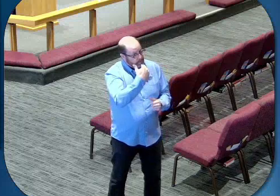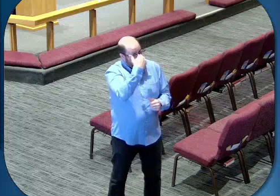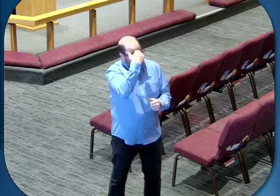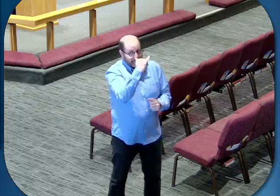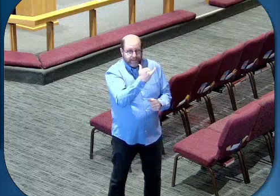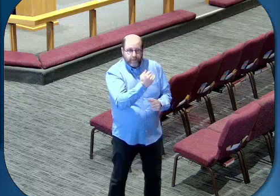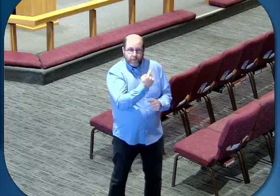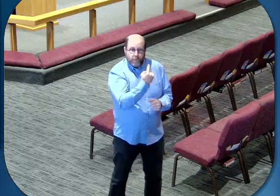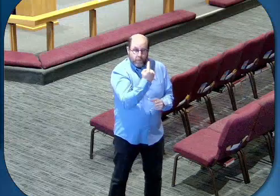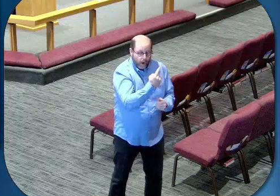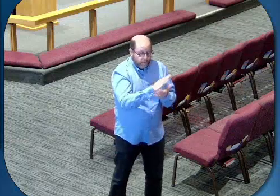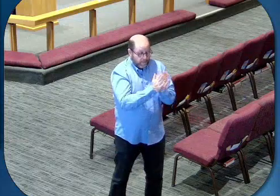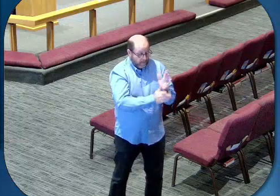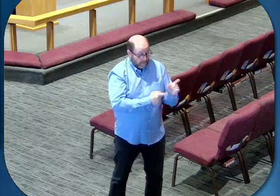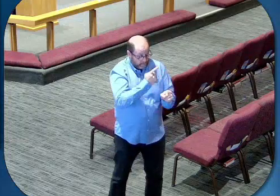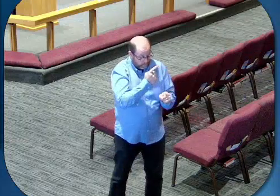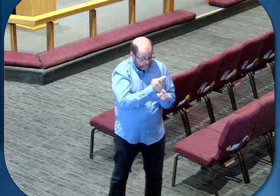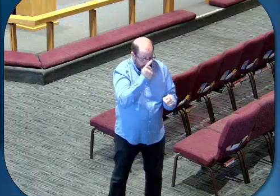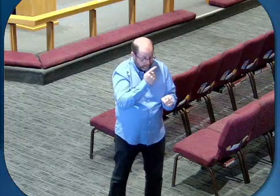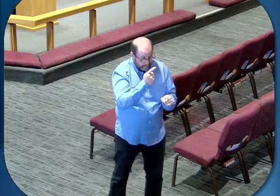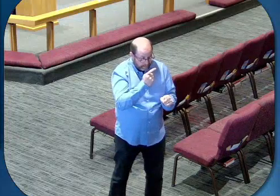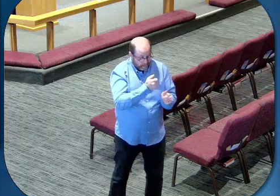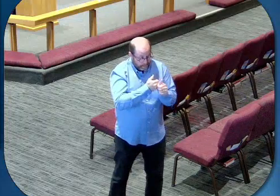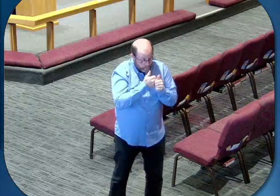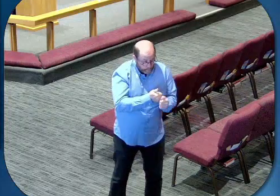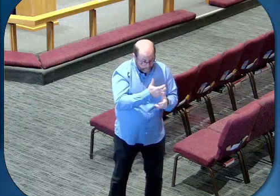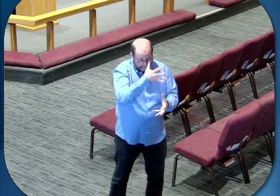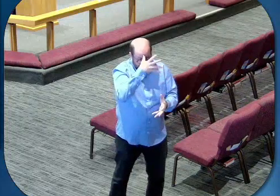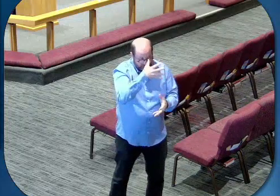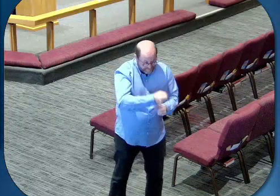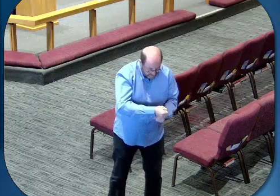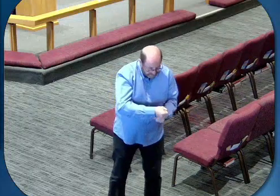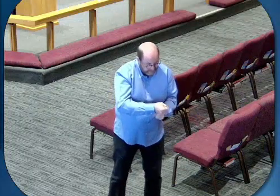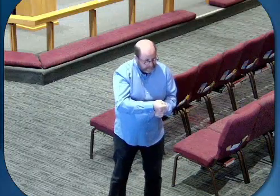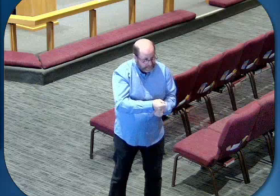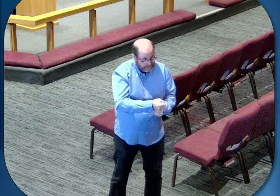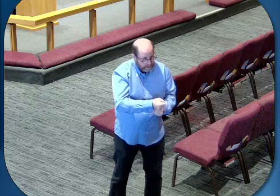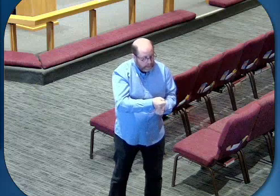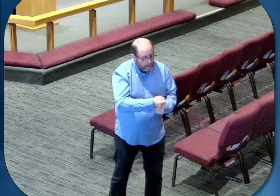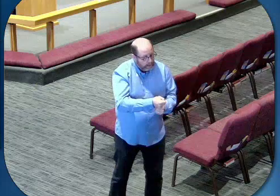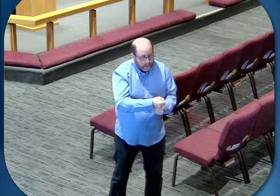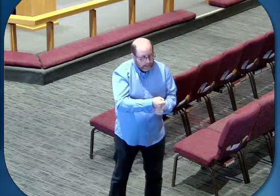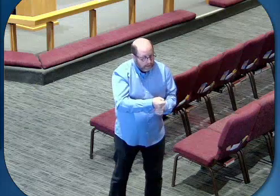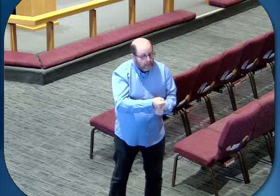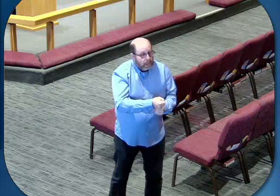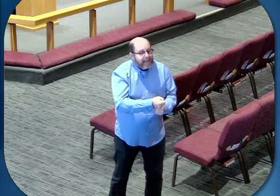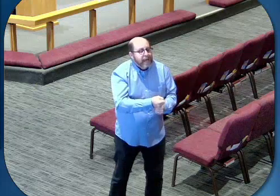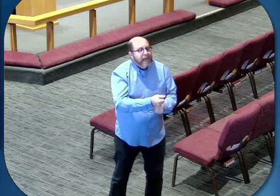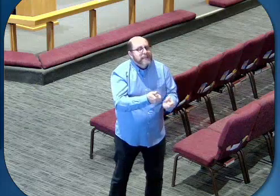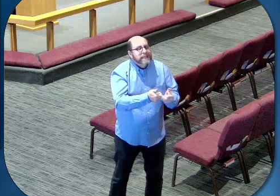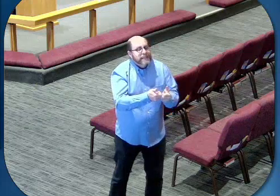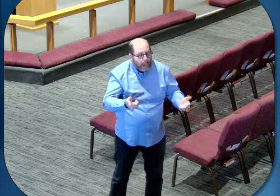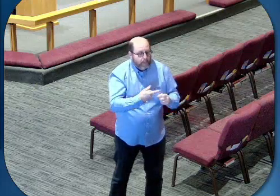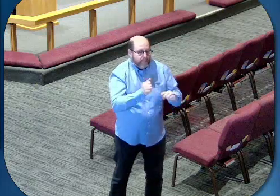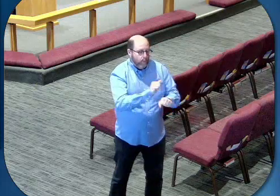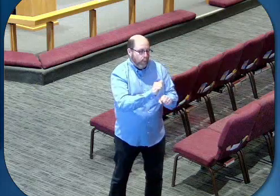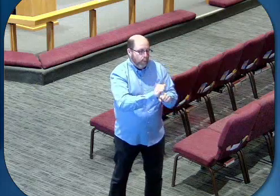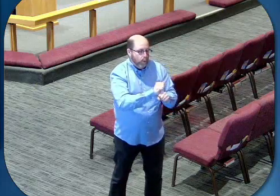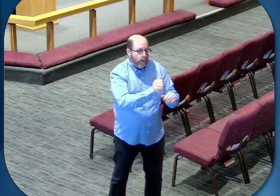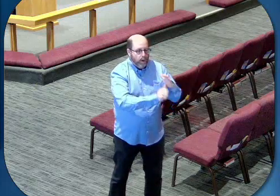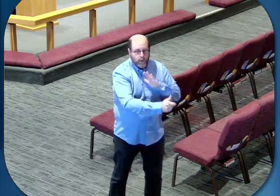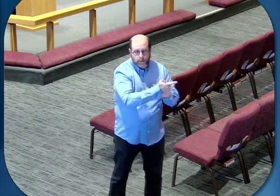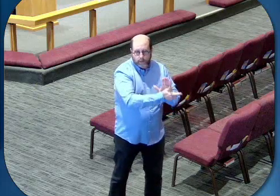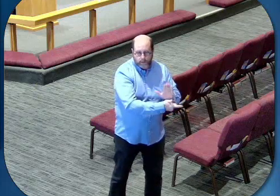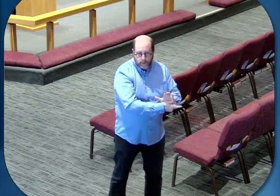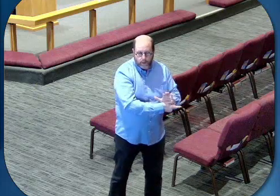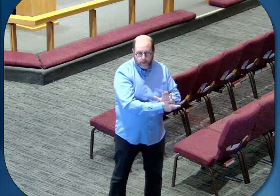is justified by faith apart from the works of the law.